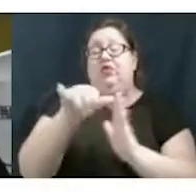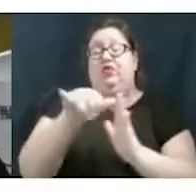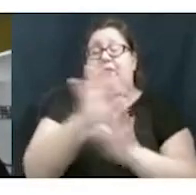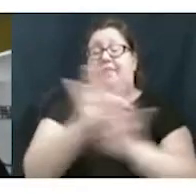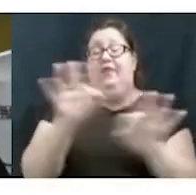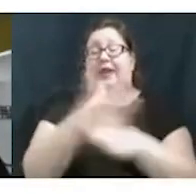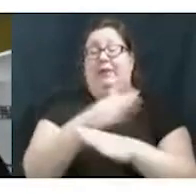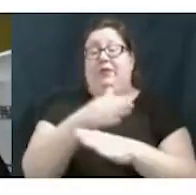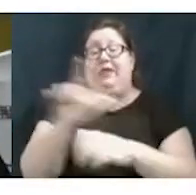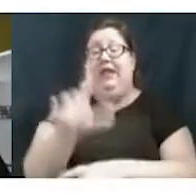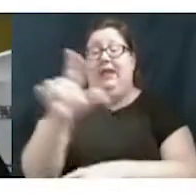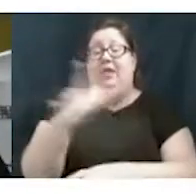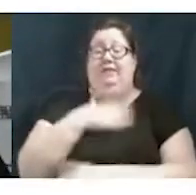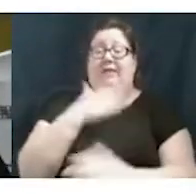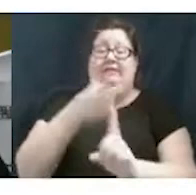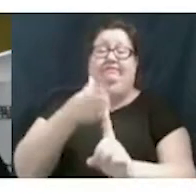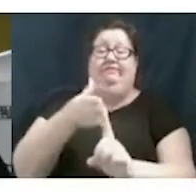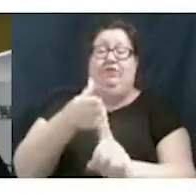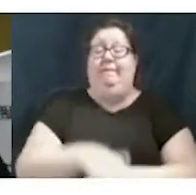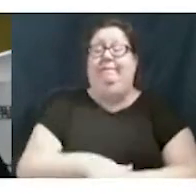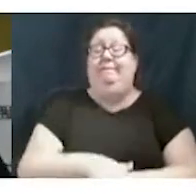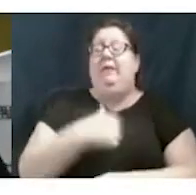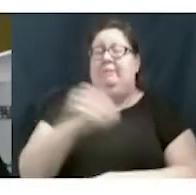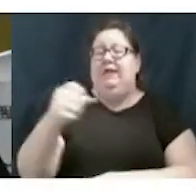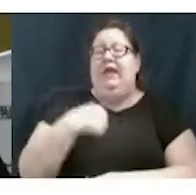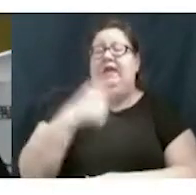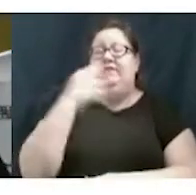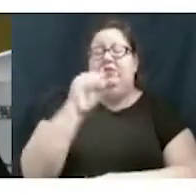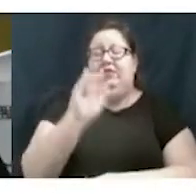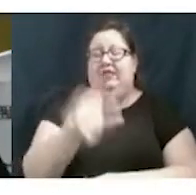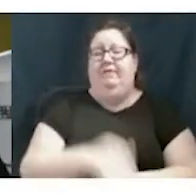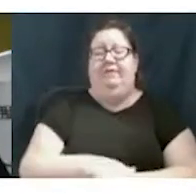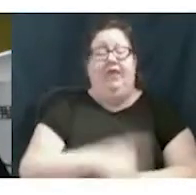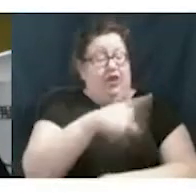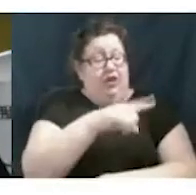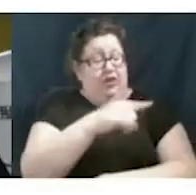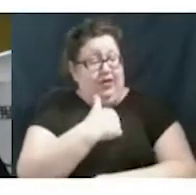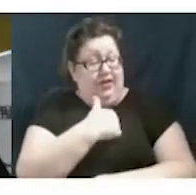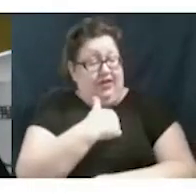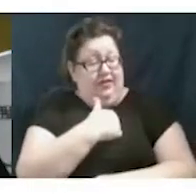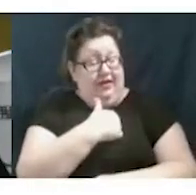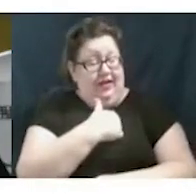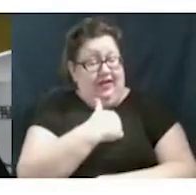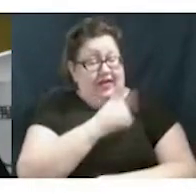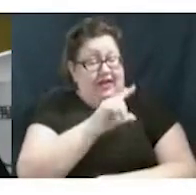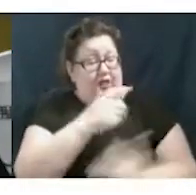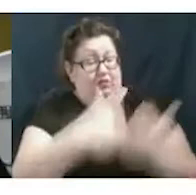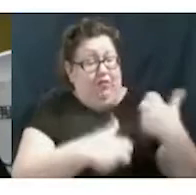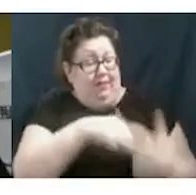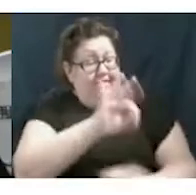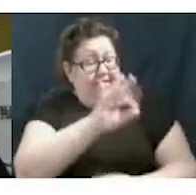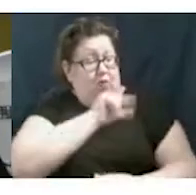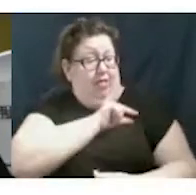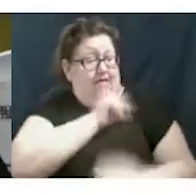go-to, but I have come across them. Are you guys having a problem finding qualified teachers to come to the classroom to teach?